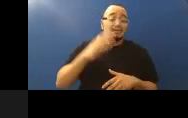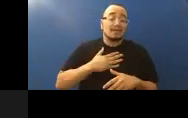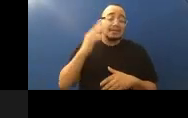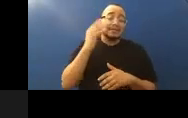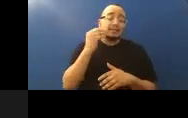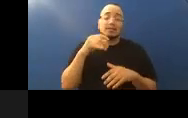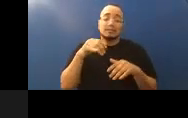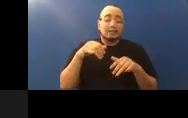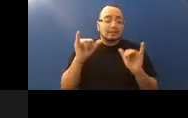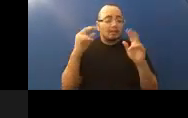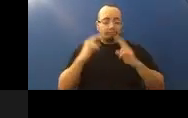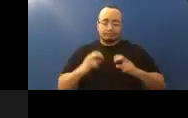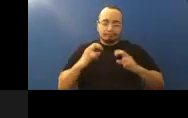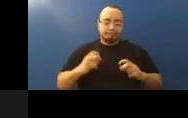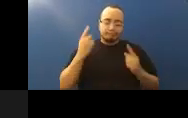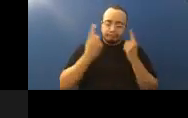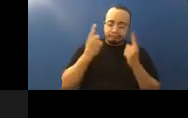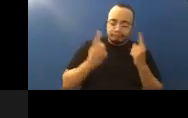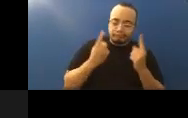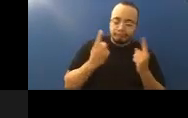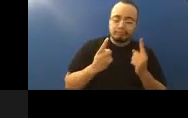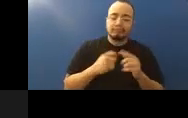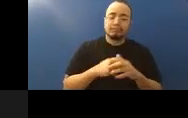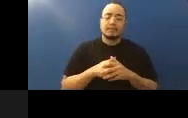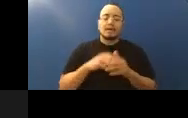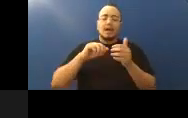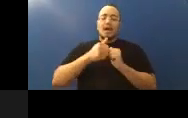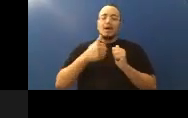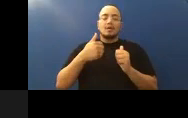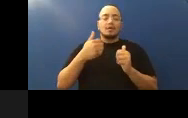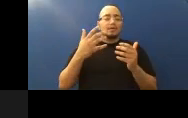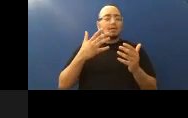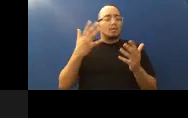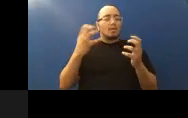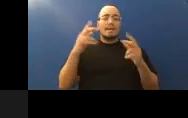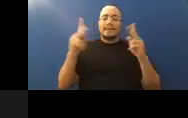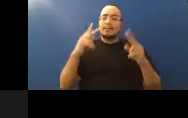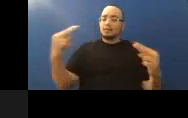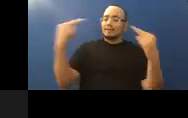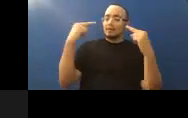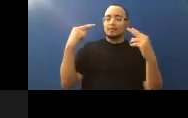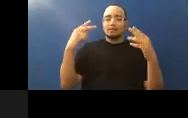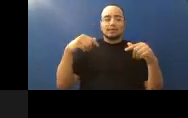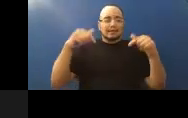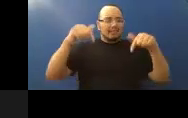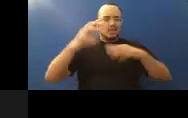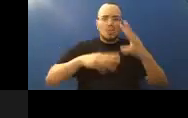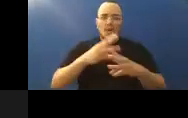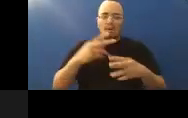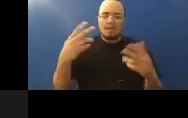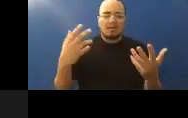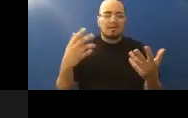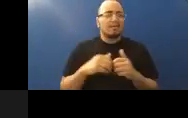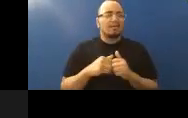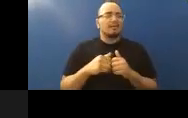started to think about like, how do I wanna be, how do I wanna show up as a man in this world where all of these things are happening? Which led me